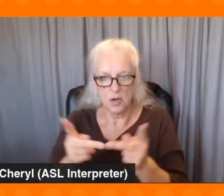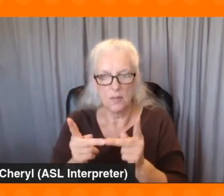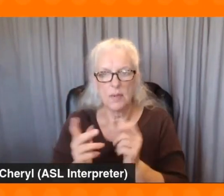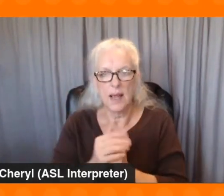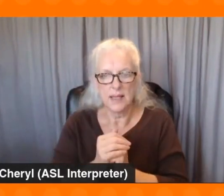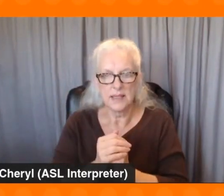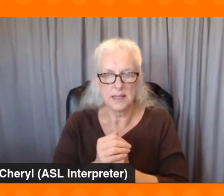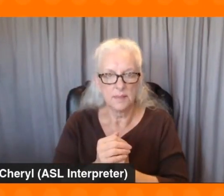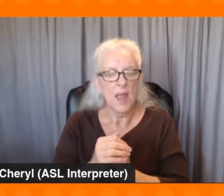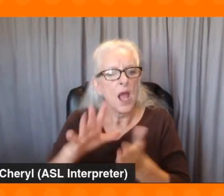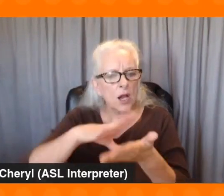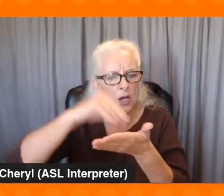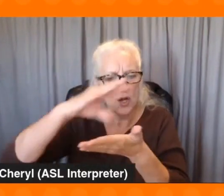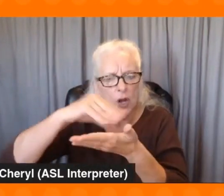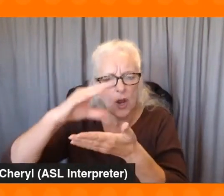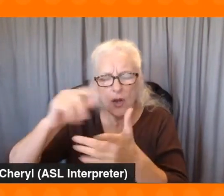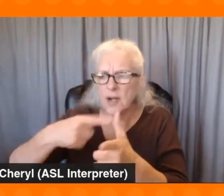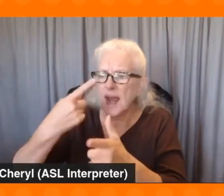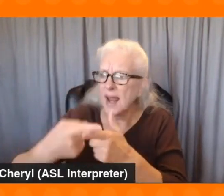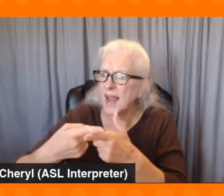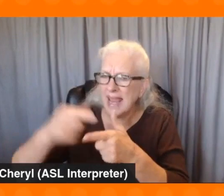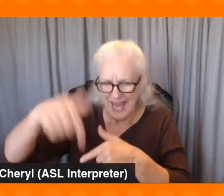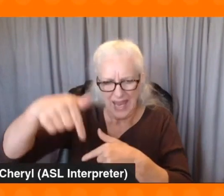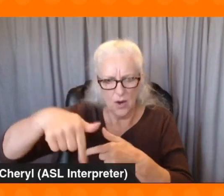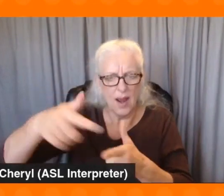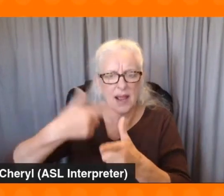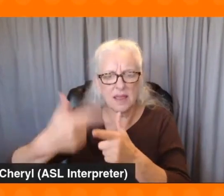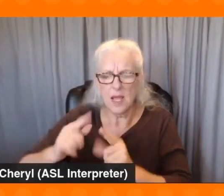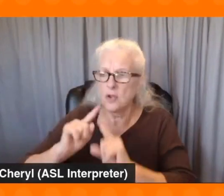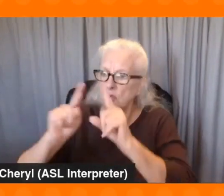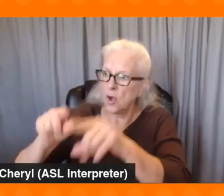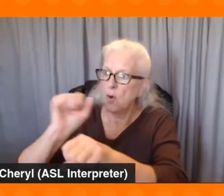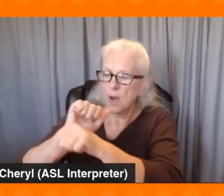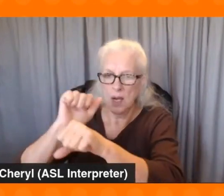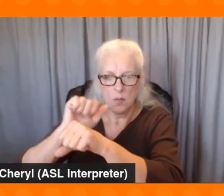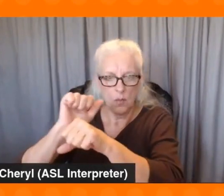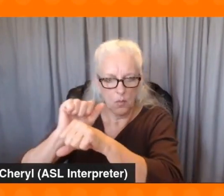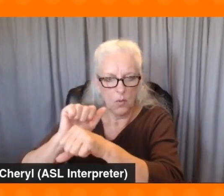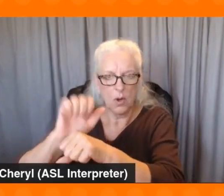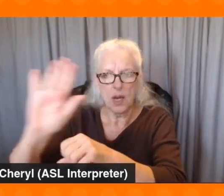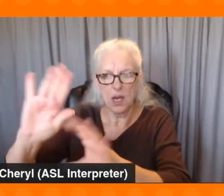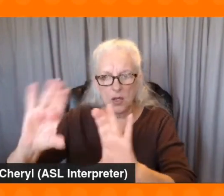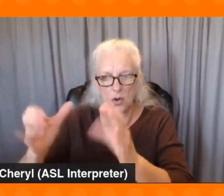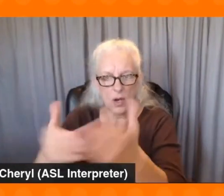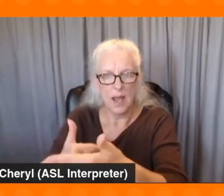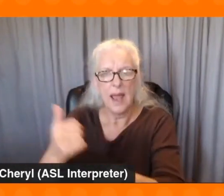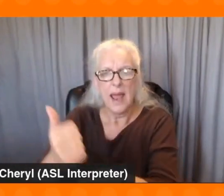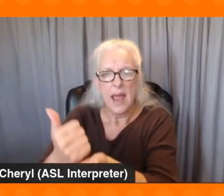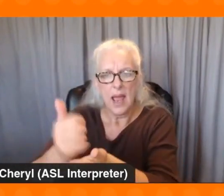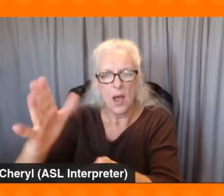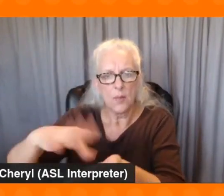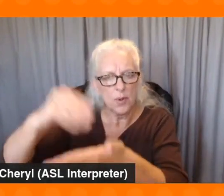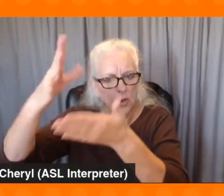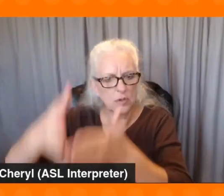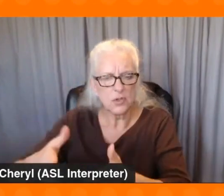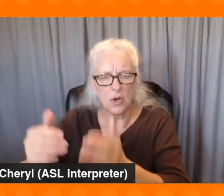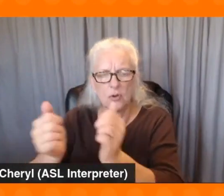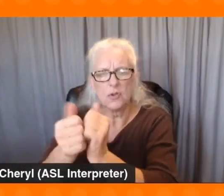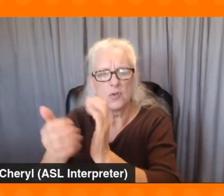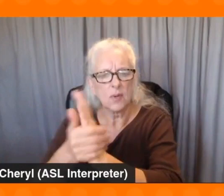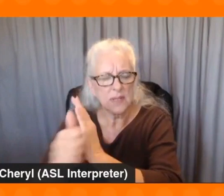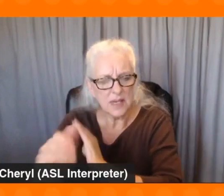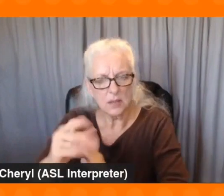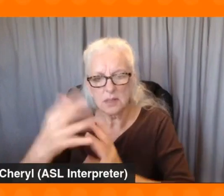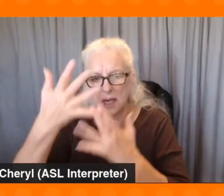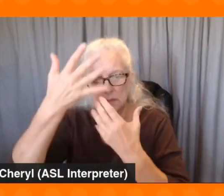you learn here and implement it in your classrooms, empowering your students to become, with the skills and